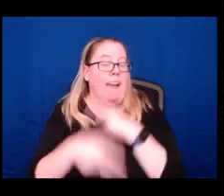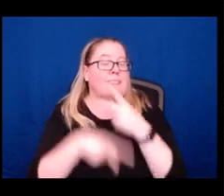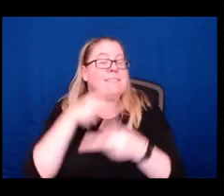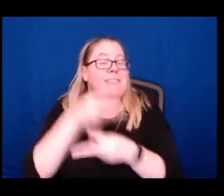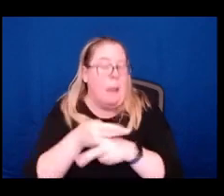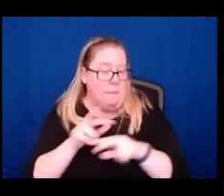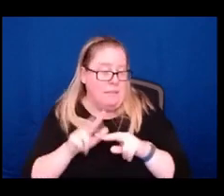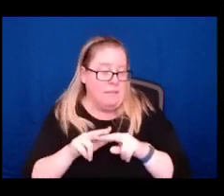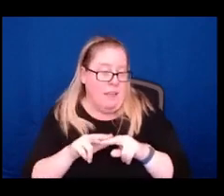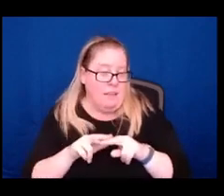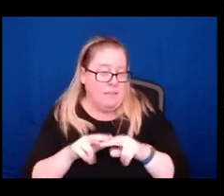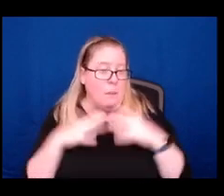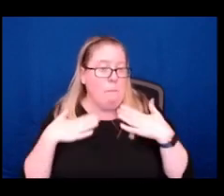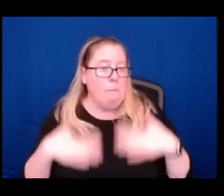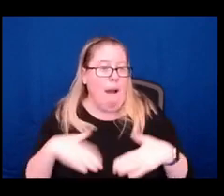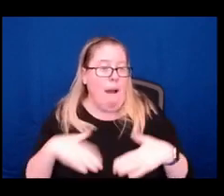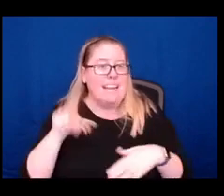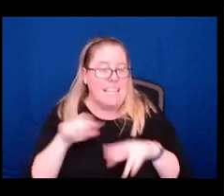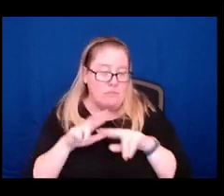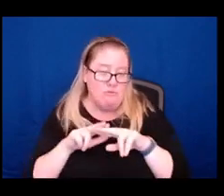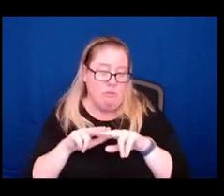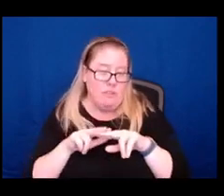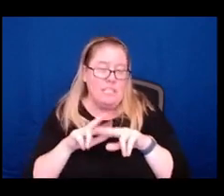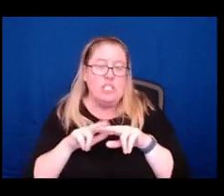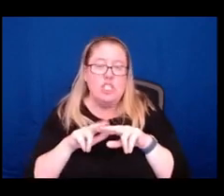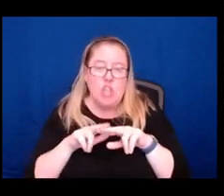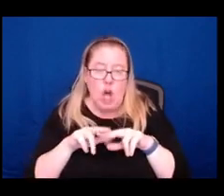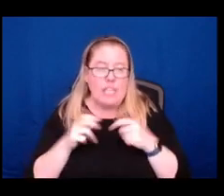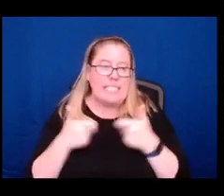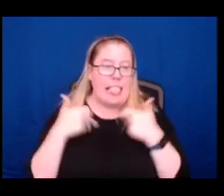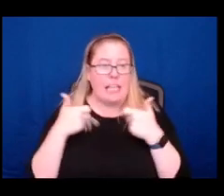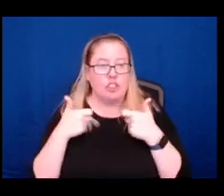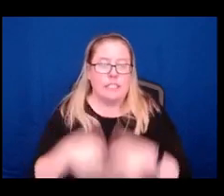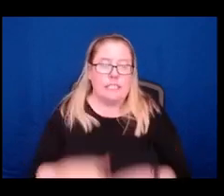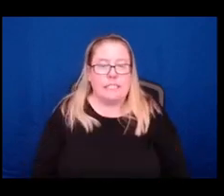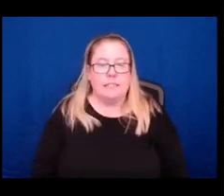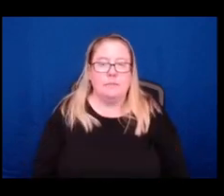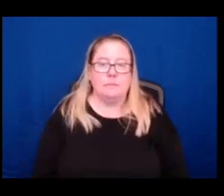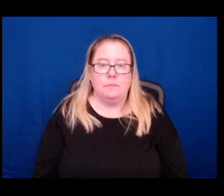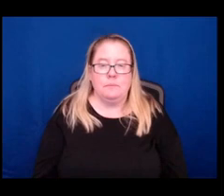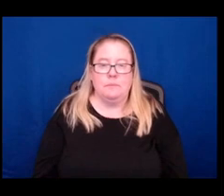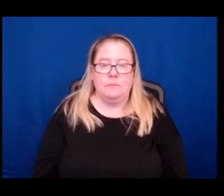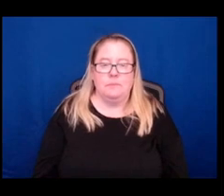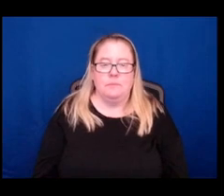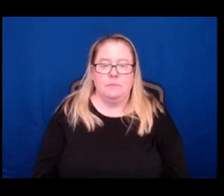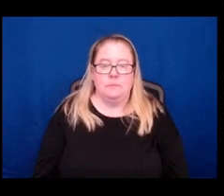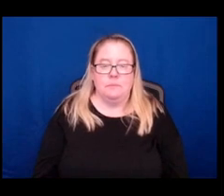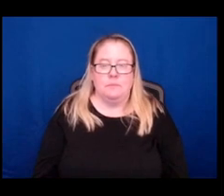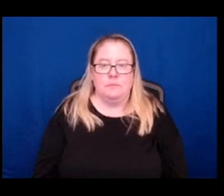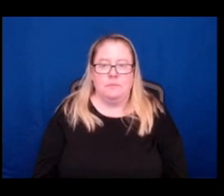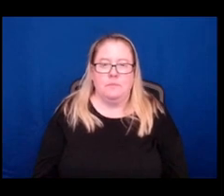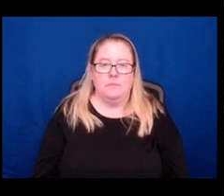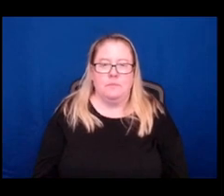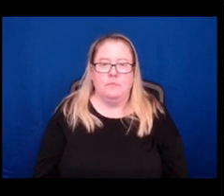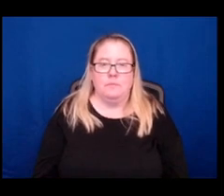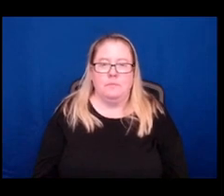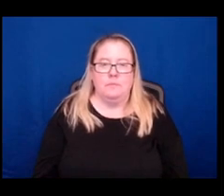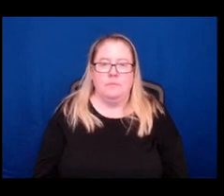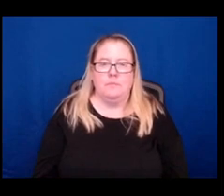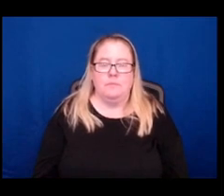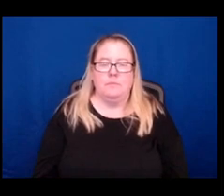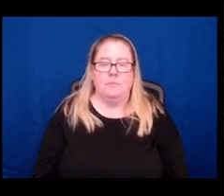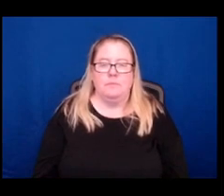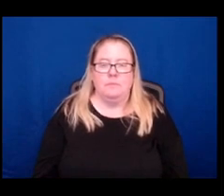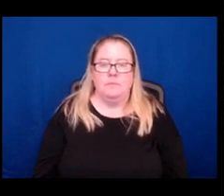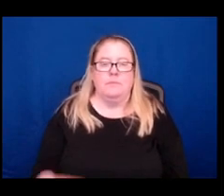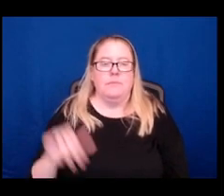needs salt. Salt is electric. All right. I'm going to throw in a pinch of agave. Don't need